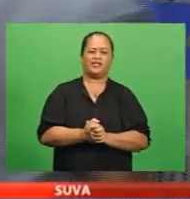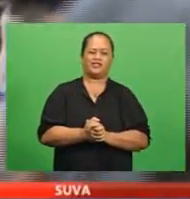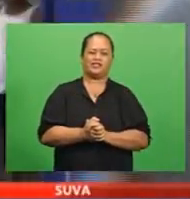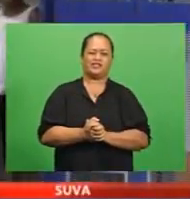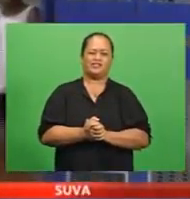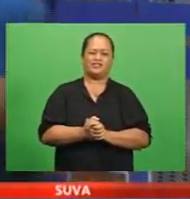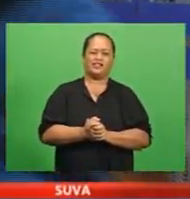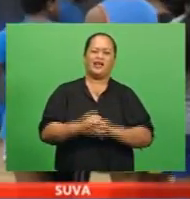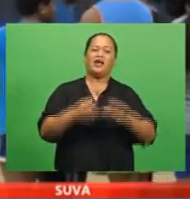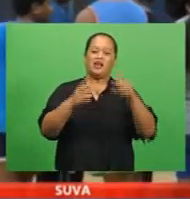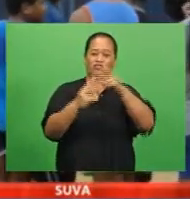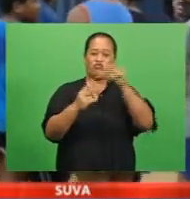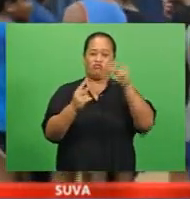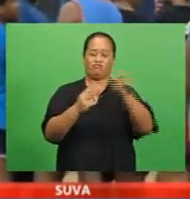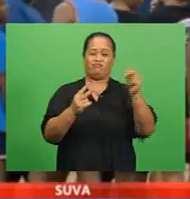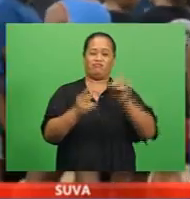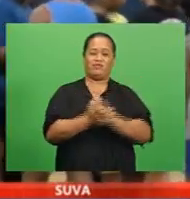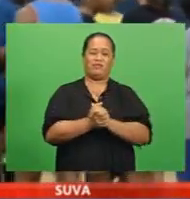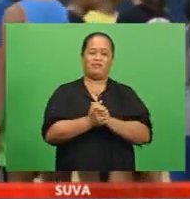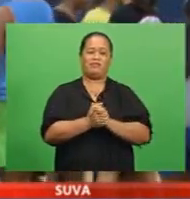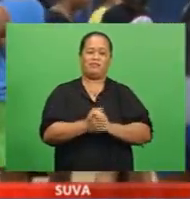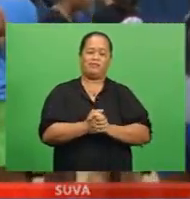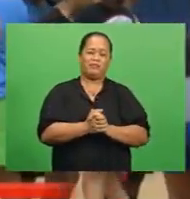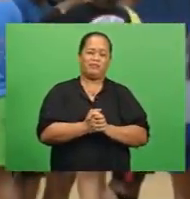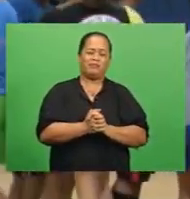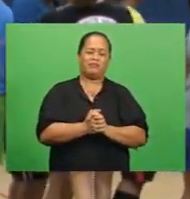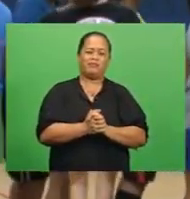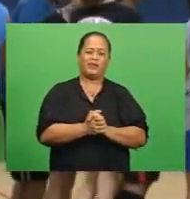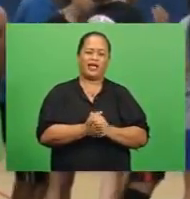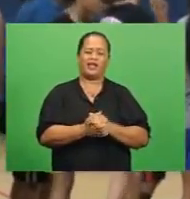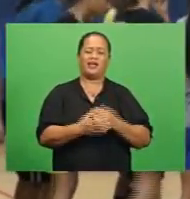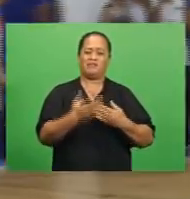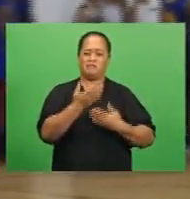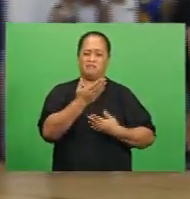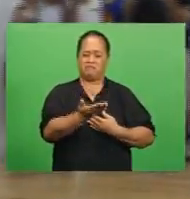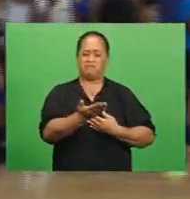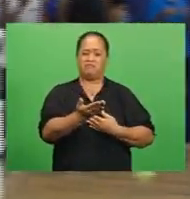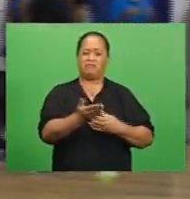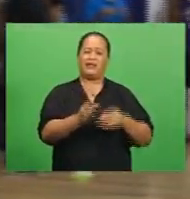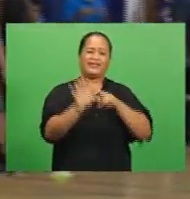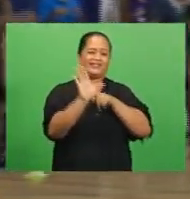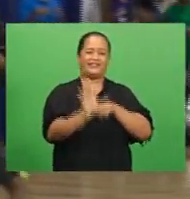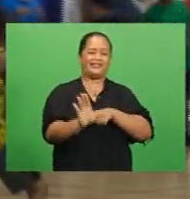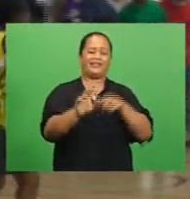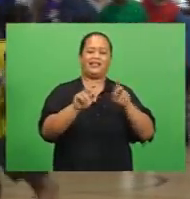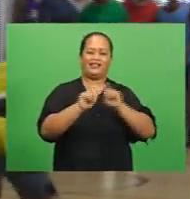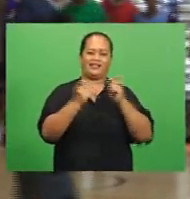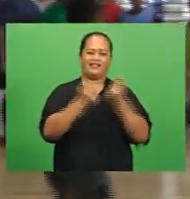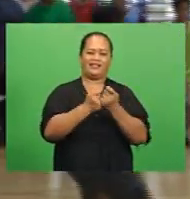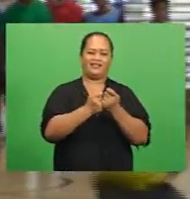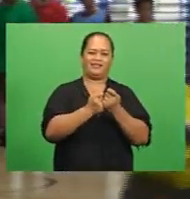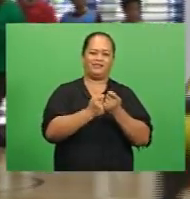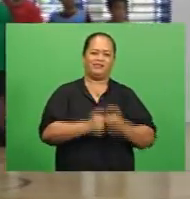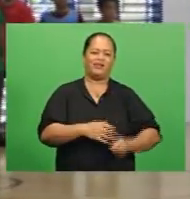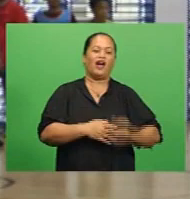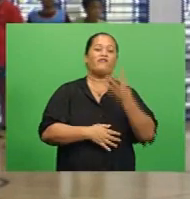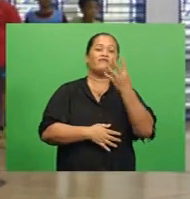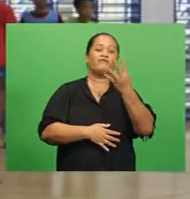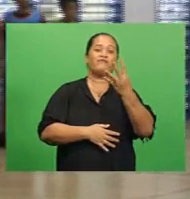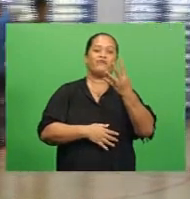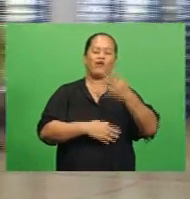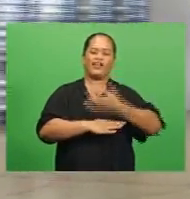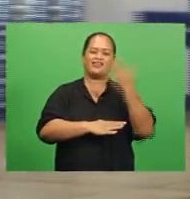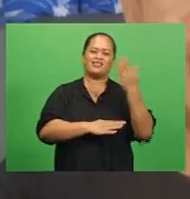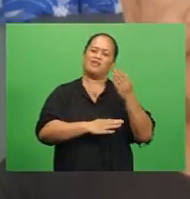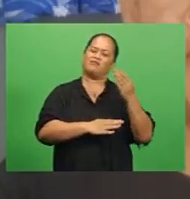for further basketball skills enhancement, this young team is going for exposure in the next 4 days. It's a